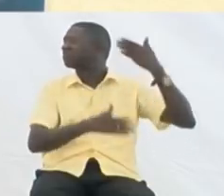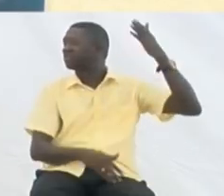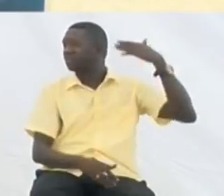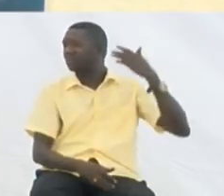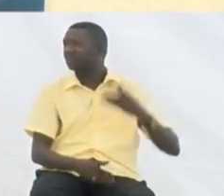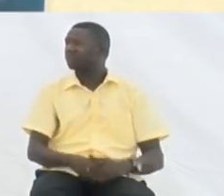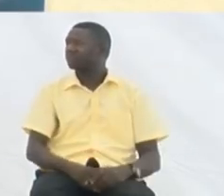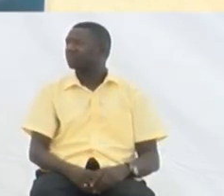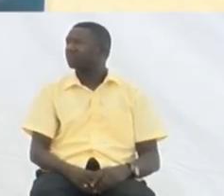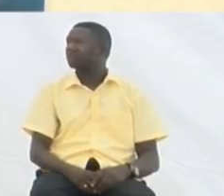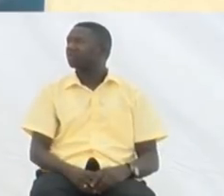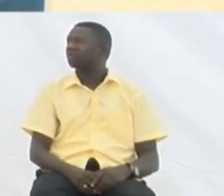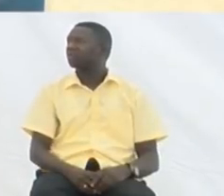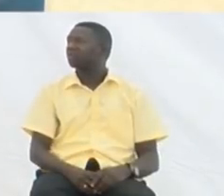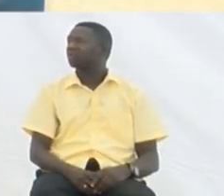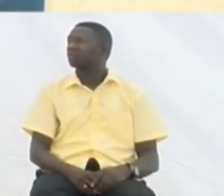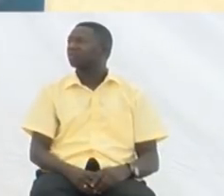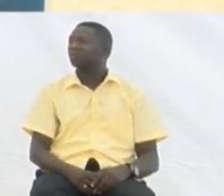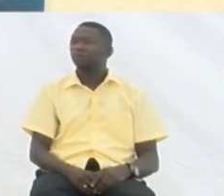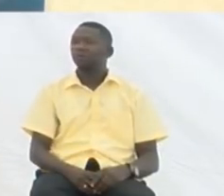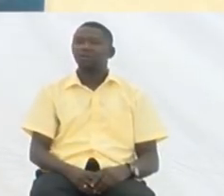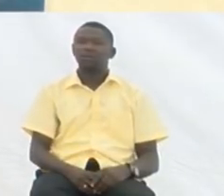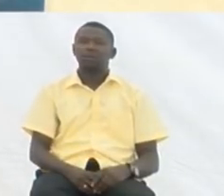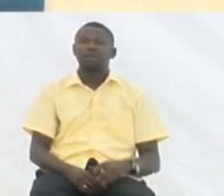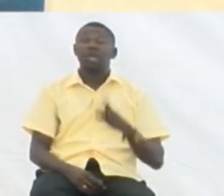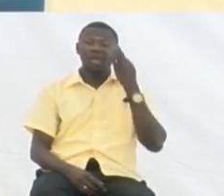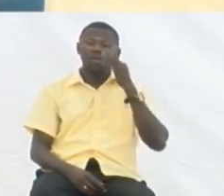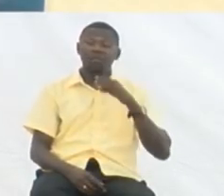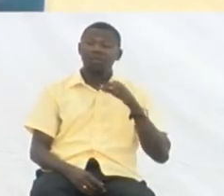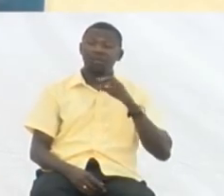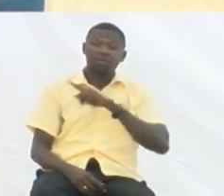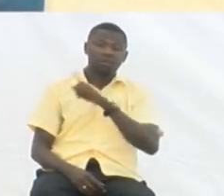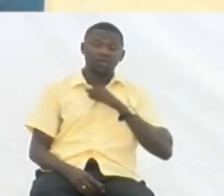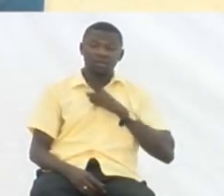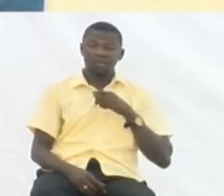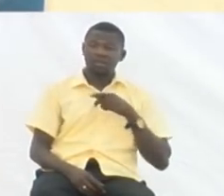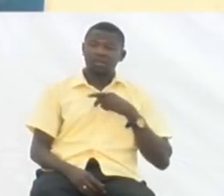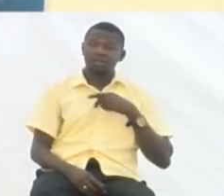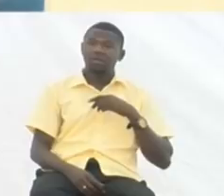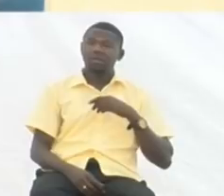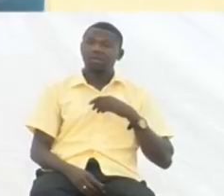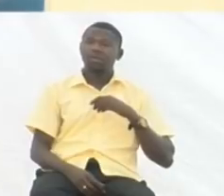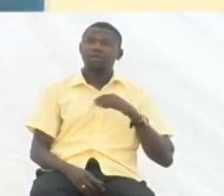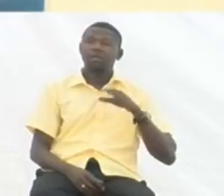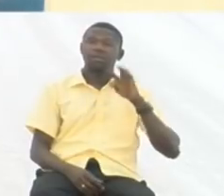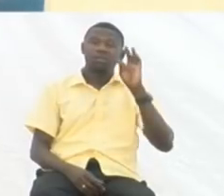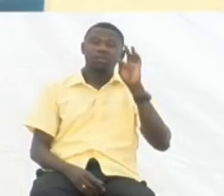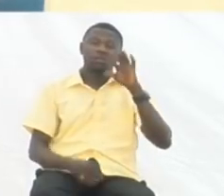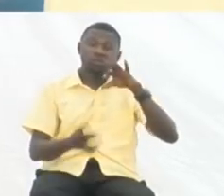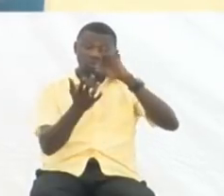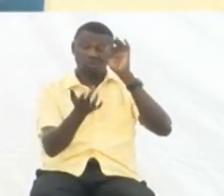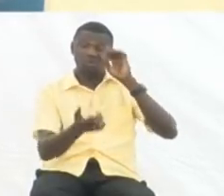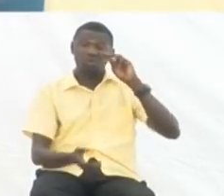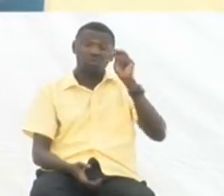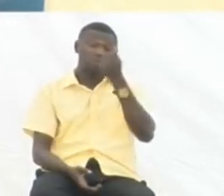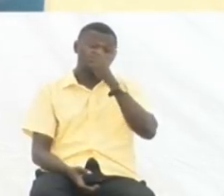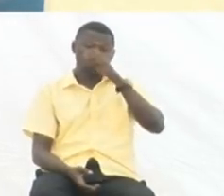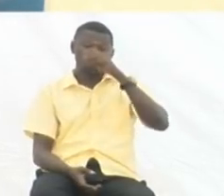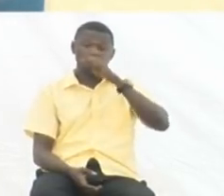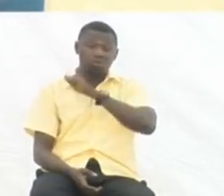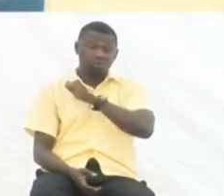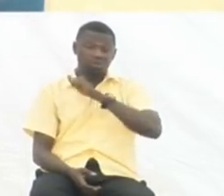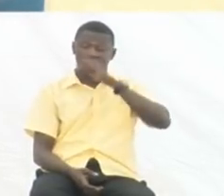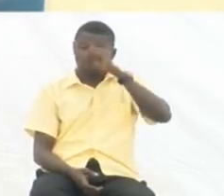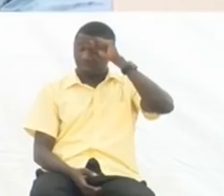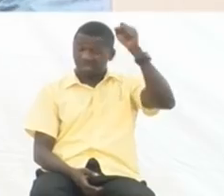Ni man sabota je ni dolo ndi bar ni Usainu ndi dente karte faila. If this president leaves, except if they put someone